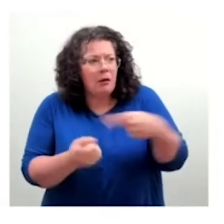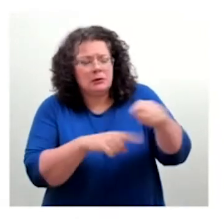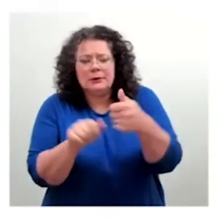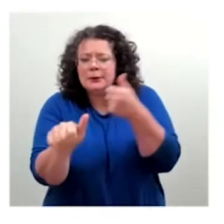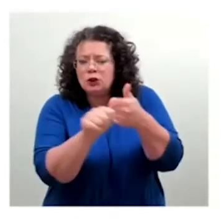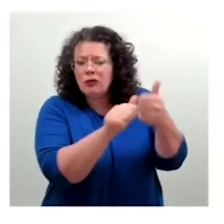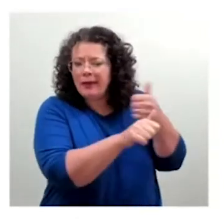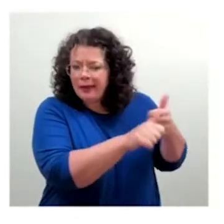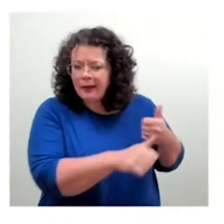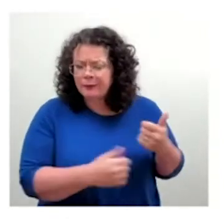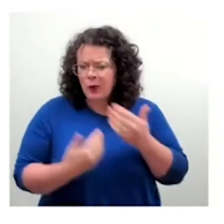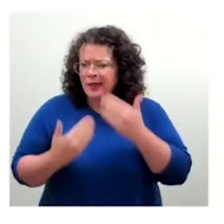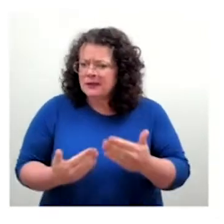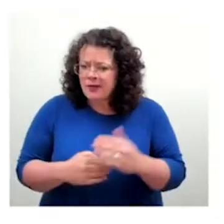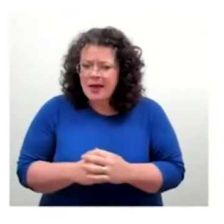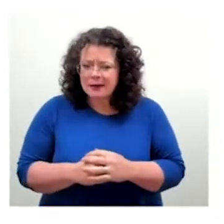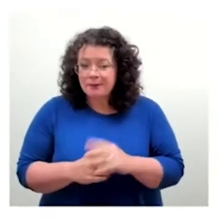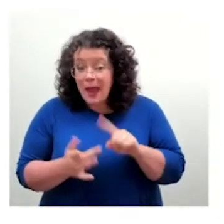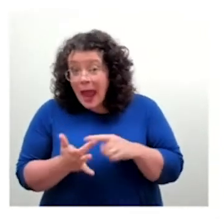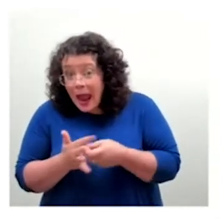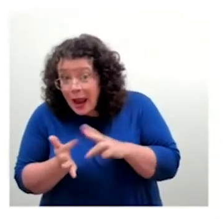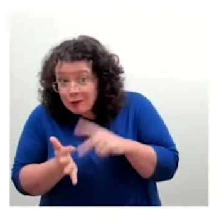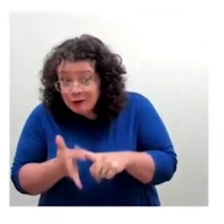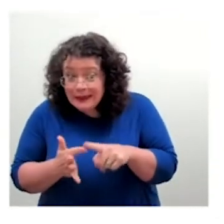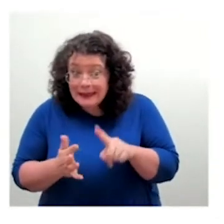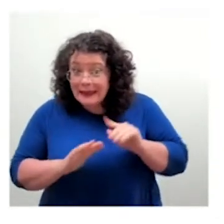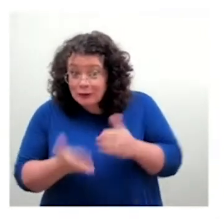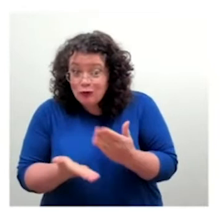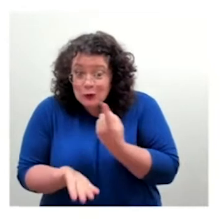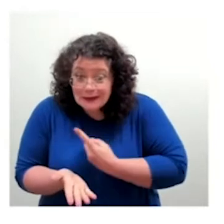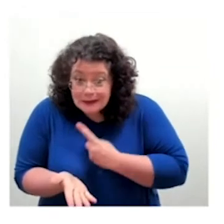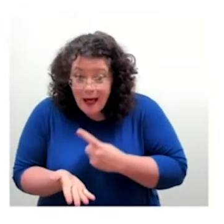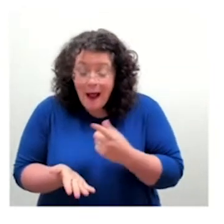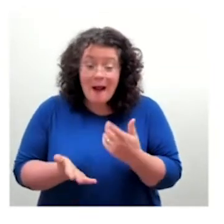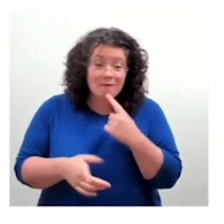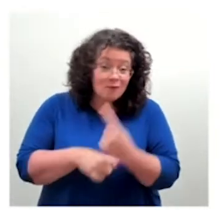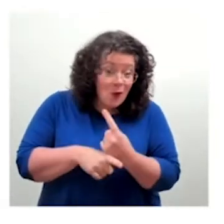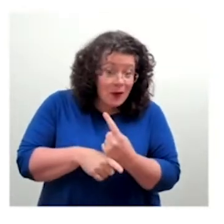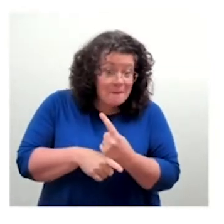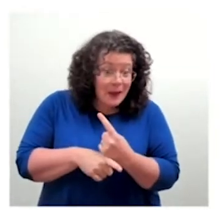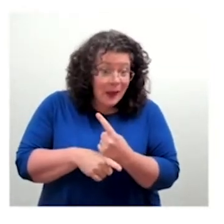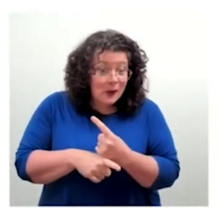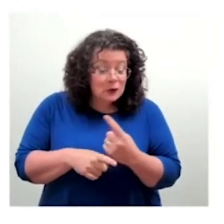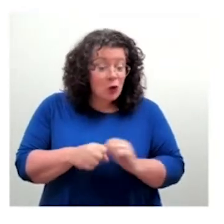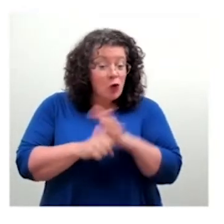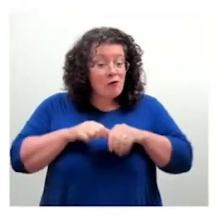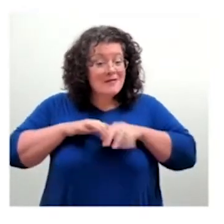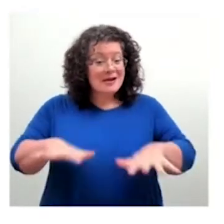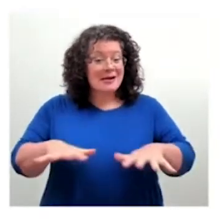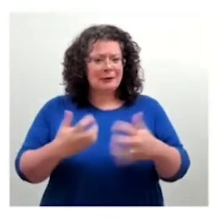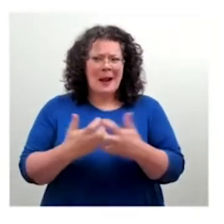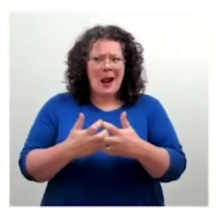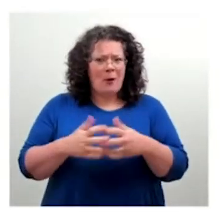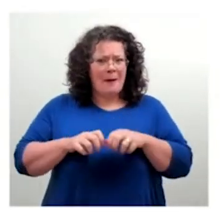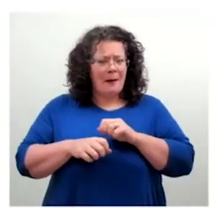the pandemic really impacted your network, your organization? Okay. Thank you for your patience,